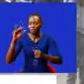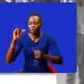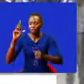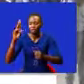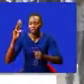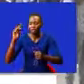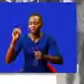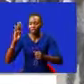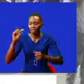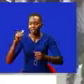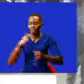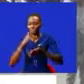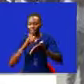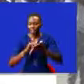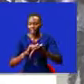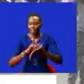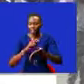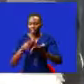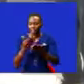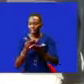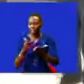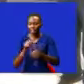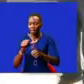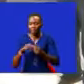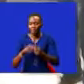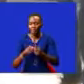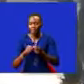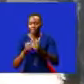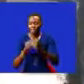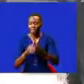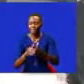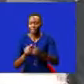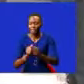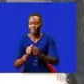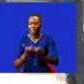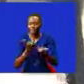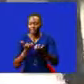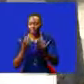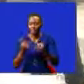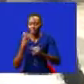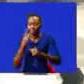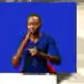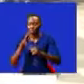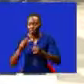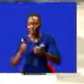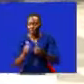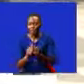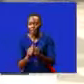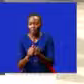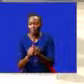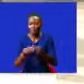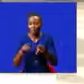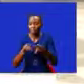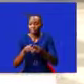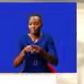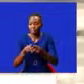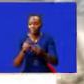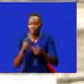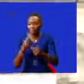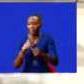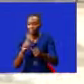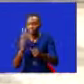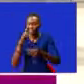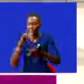lero ni weche gweko mag tayo chenro mag ohala en gima koro ging'iyo gi wang' matut kendo mar neno ni jo